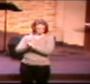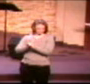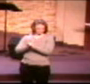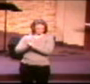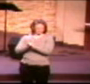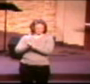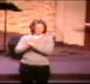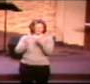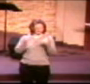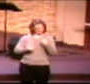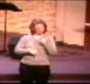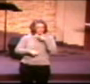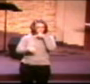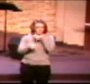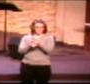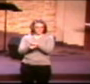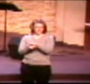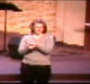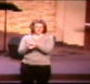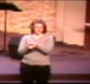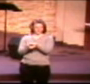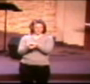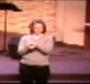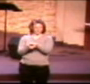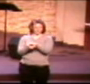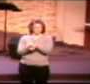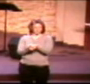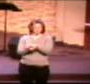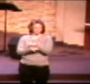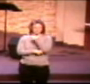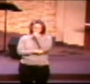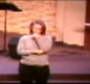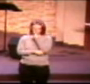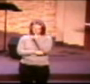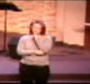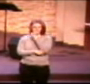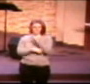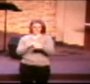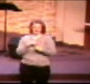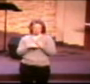today I promise to be patient and kind,